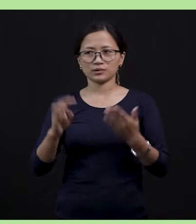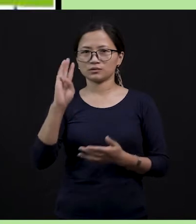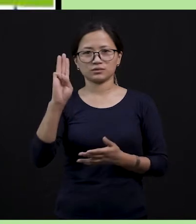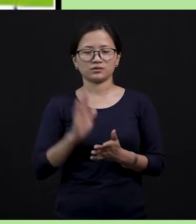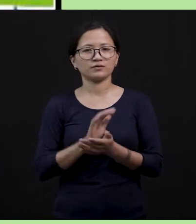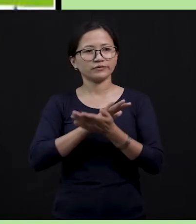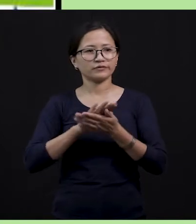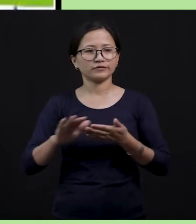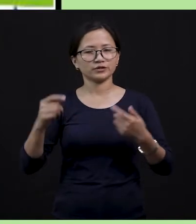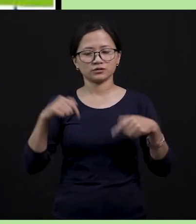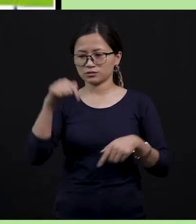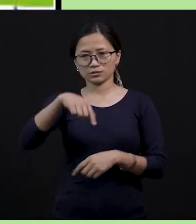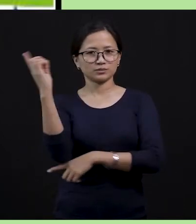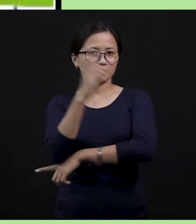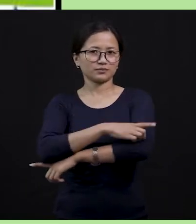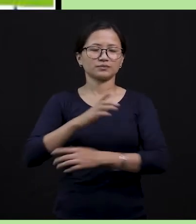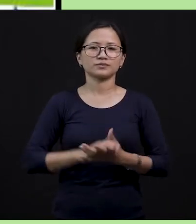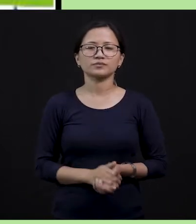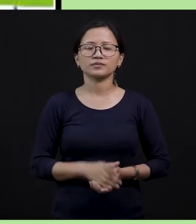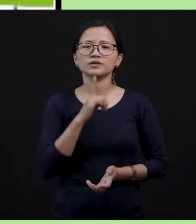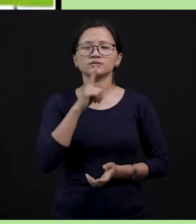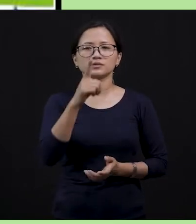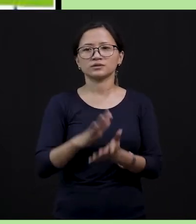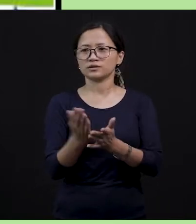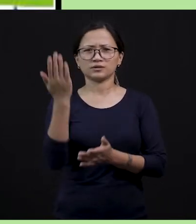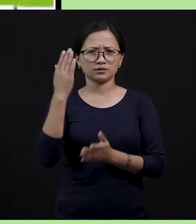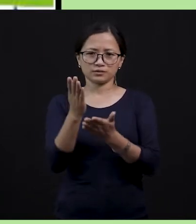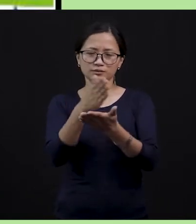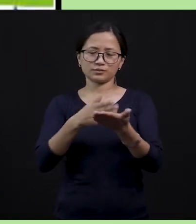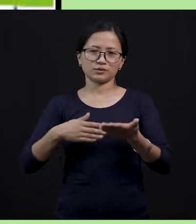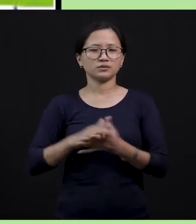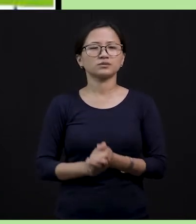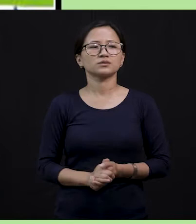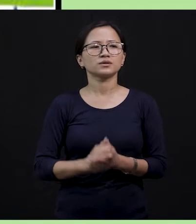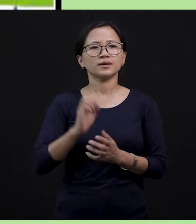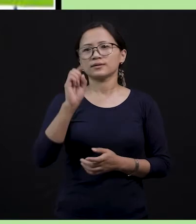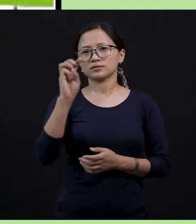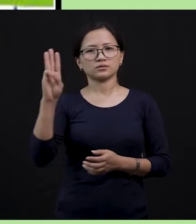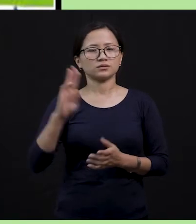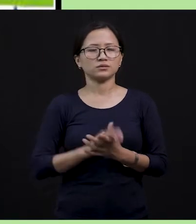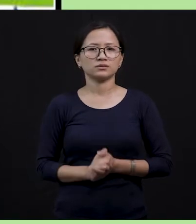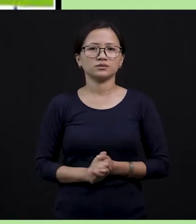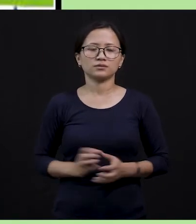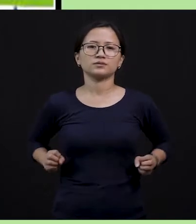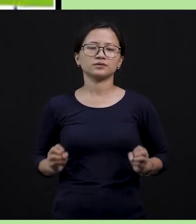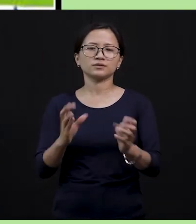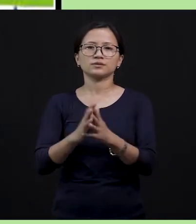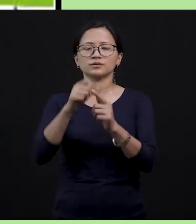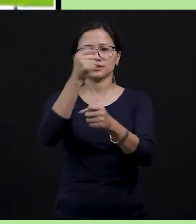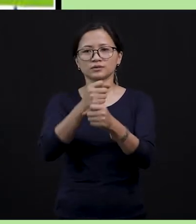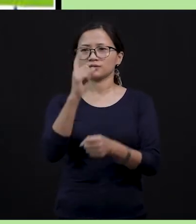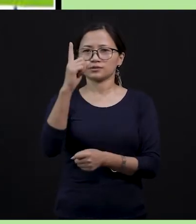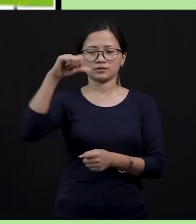to finish it today. So as I said in the earlier parts also, it's chapter number 13, and we start from